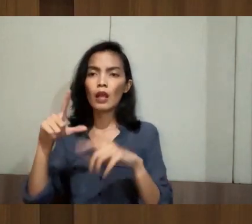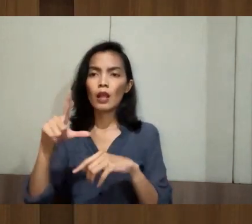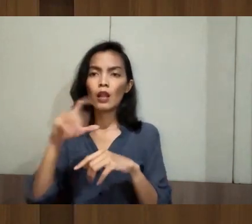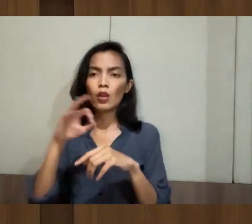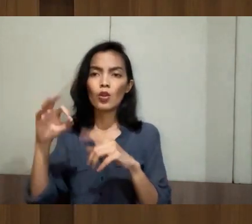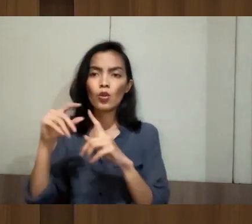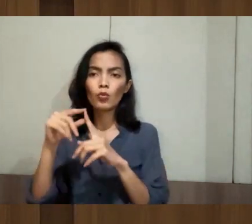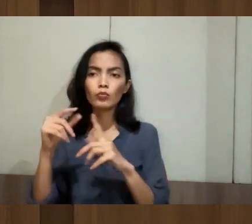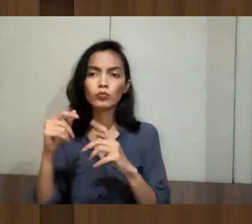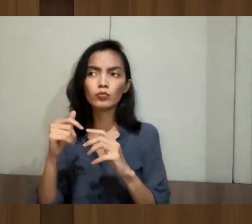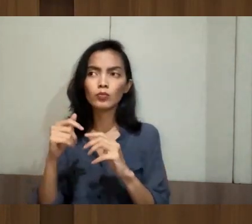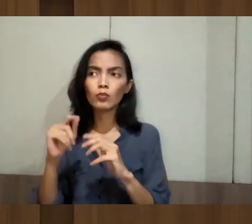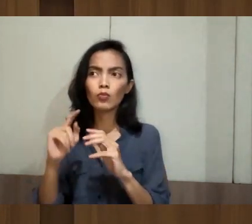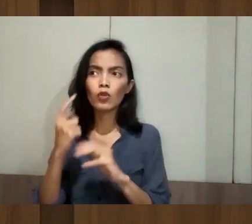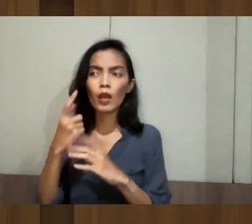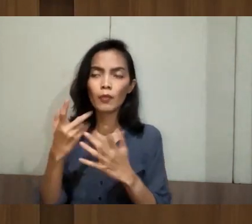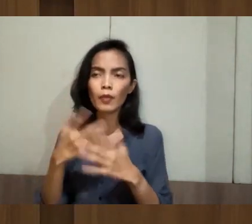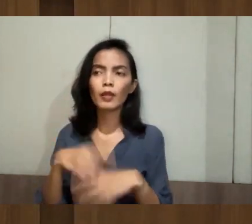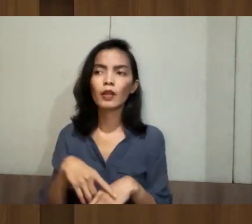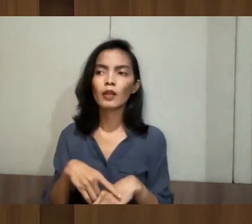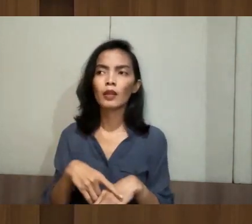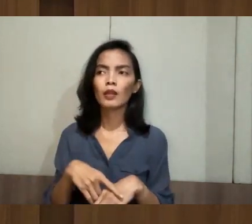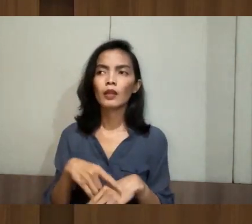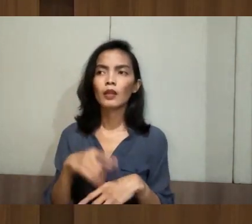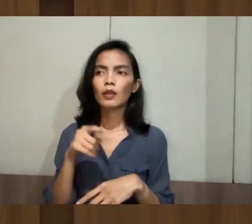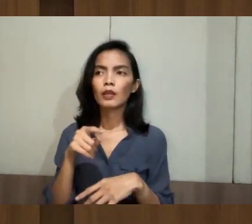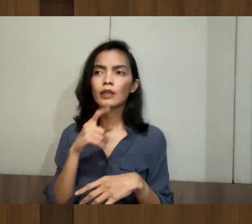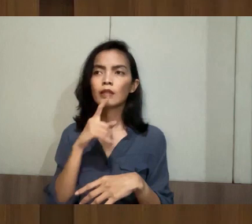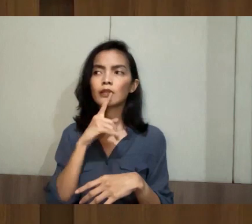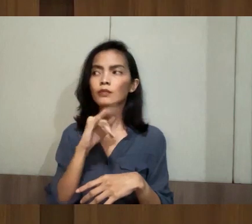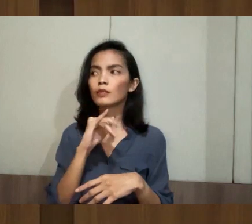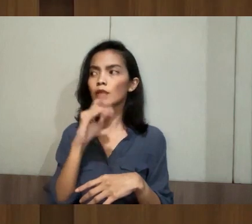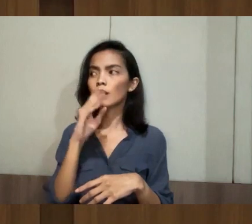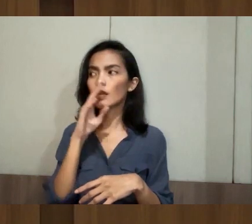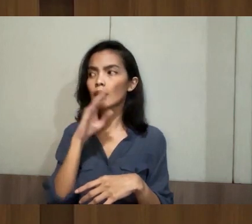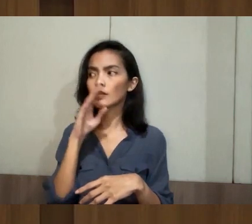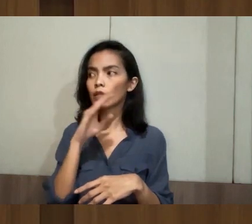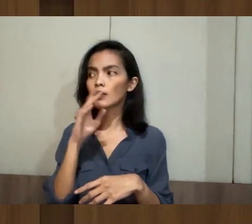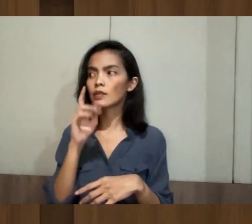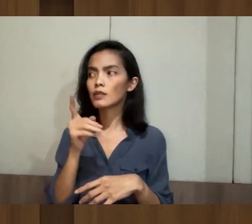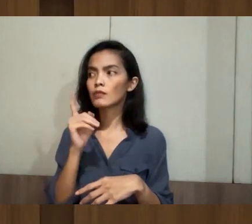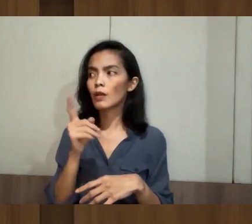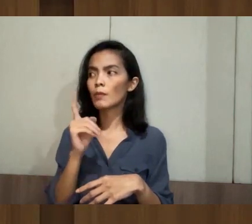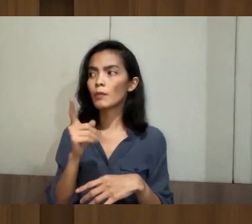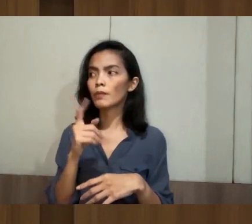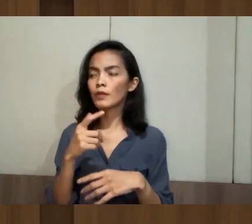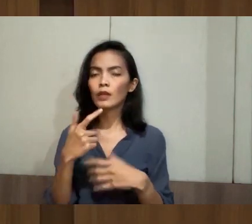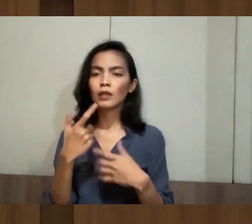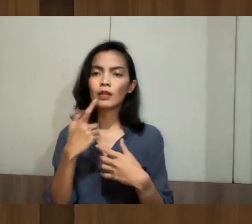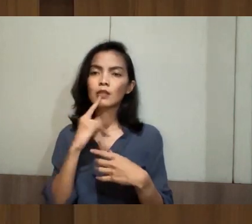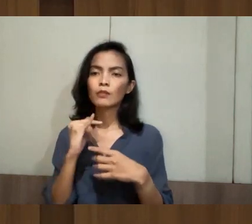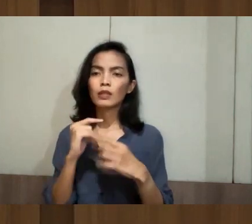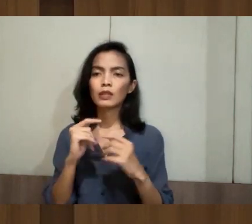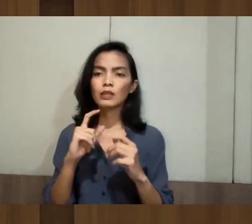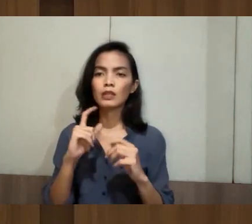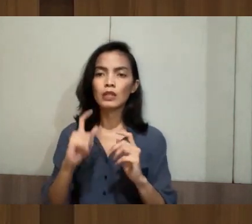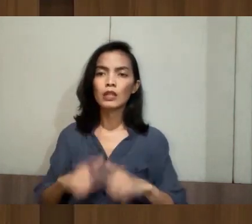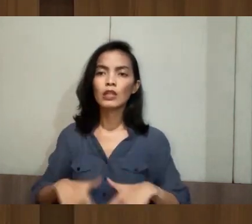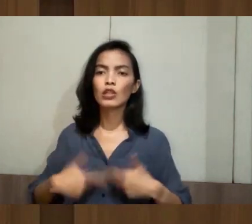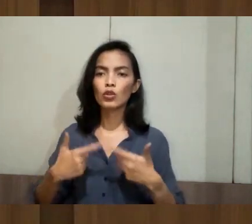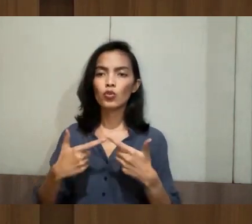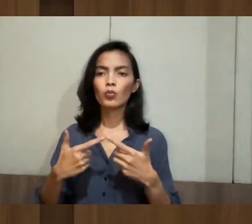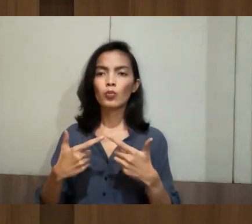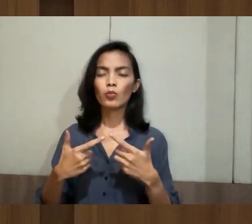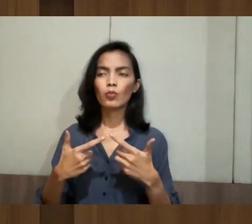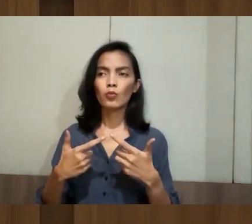OODA loop, there are two things to remember. The first one is the OODA loop is called as a loop for a reason, because it